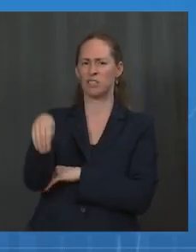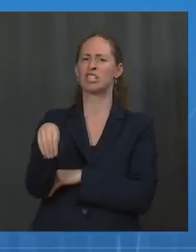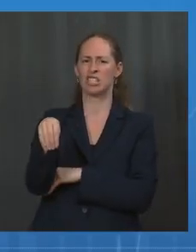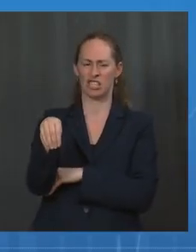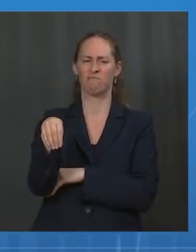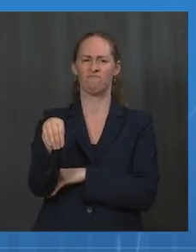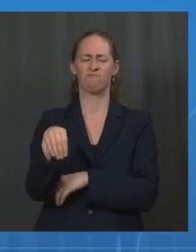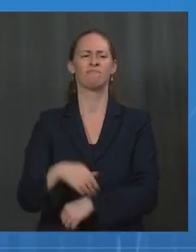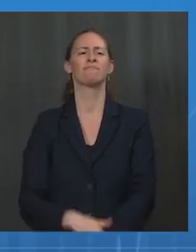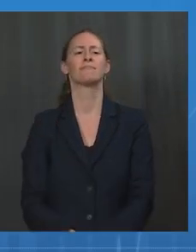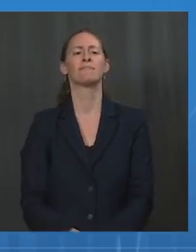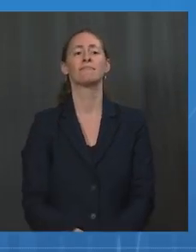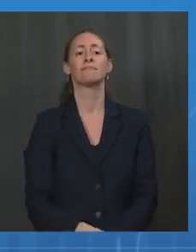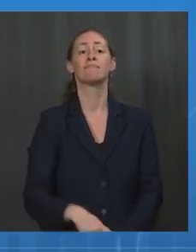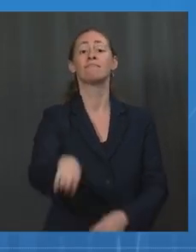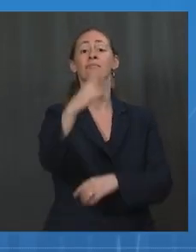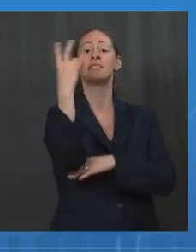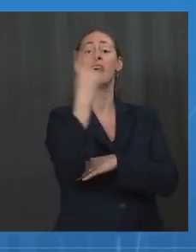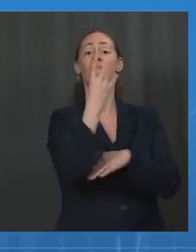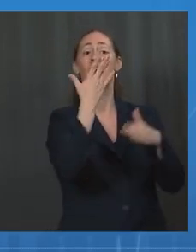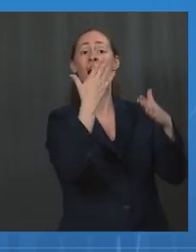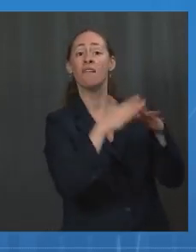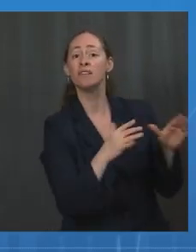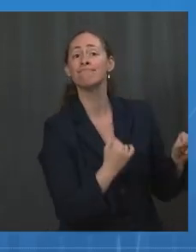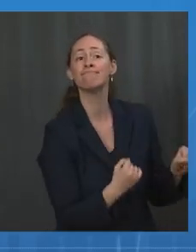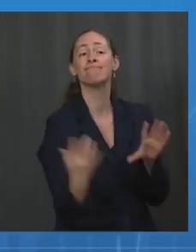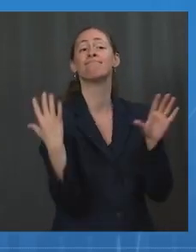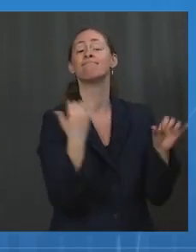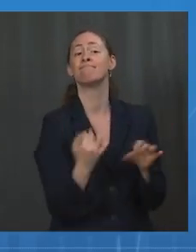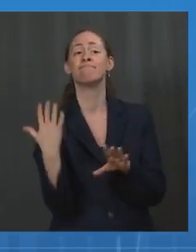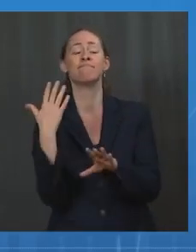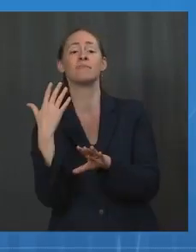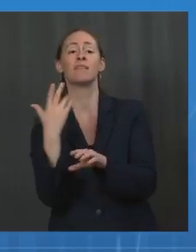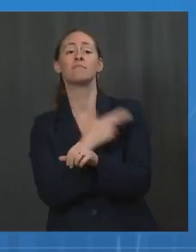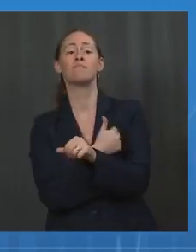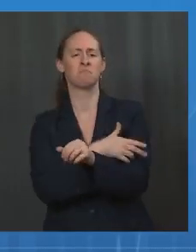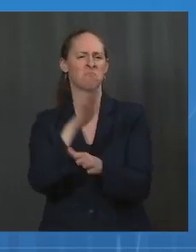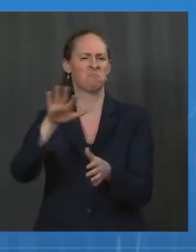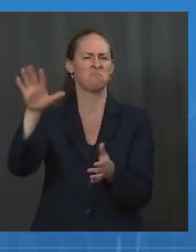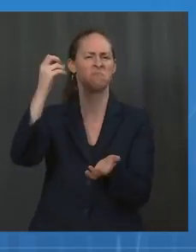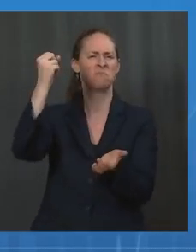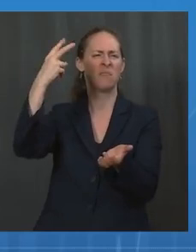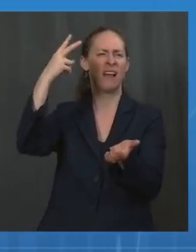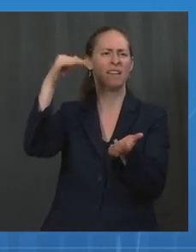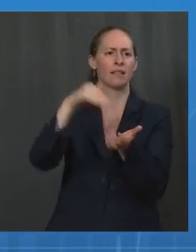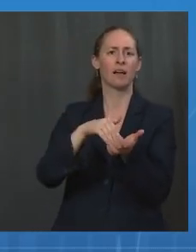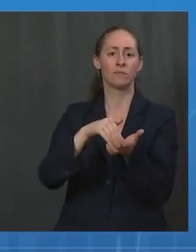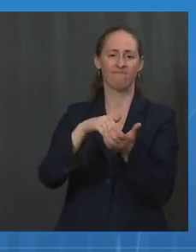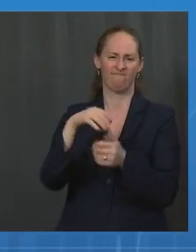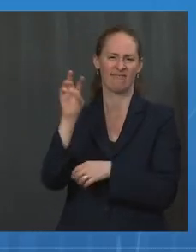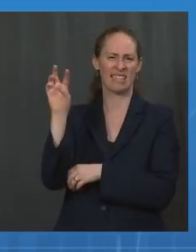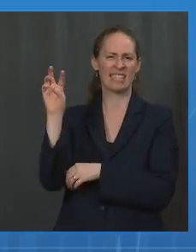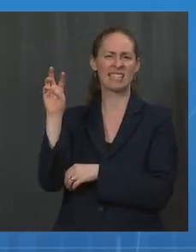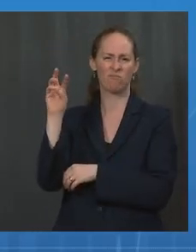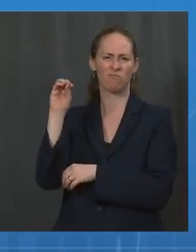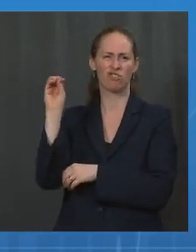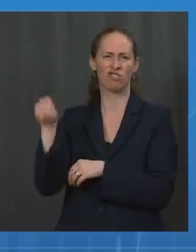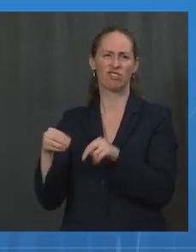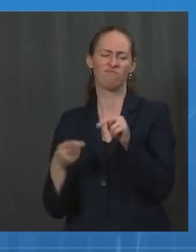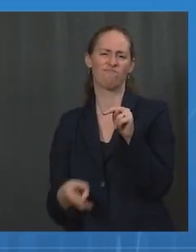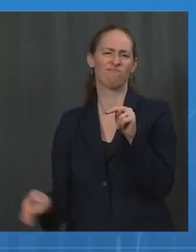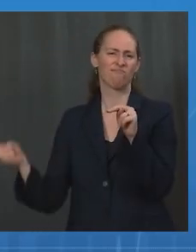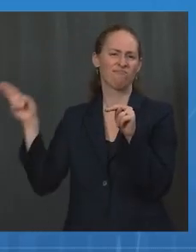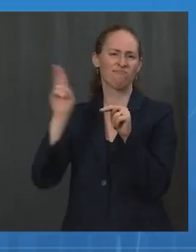7-day average of hospital admissions is about 12,000 per day, an increase of about 6% from the previous 7-day period.